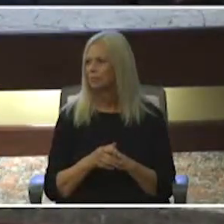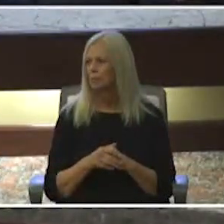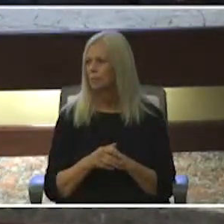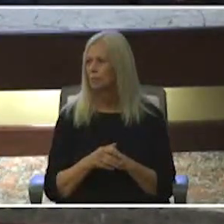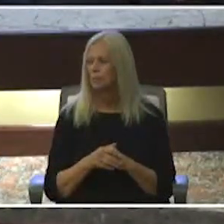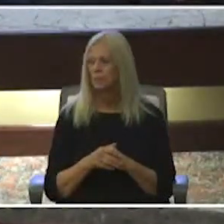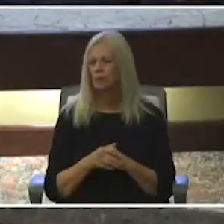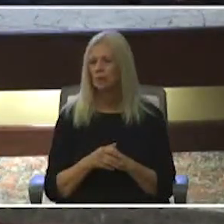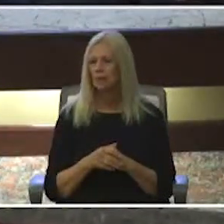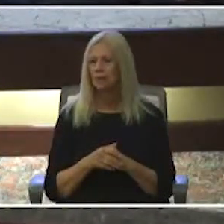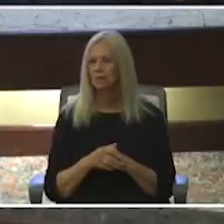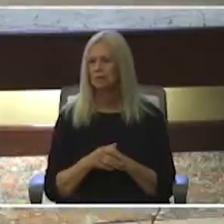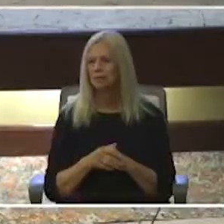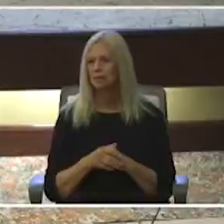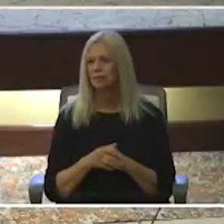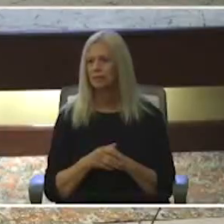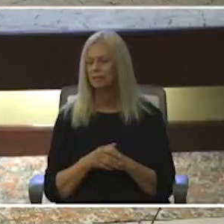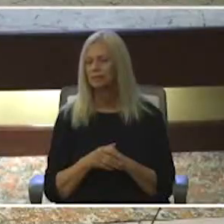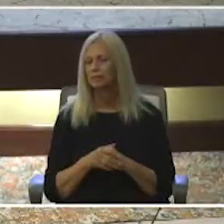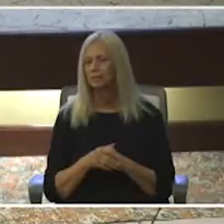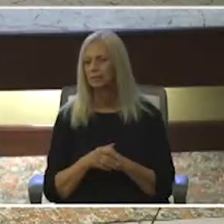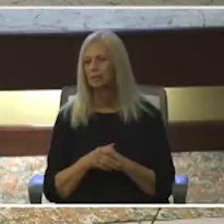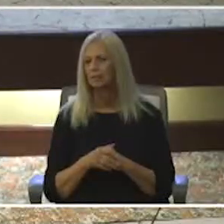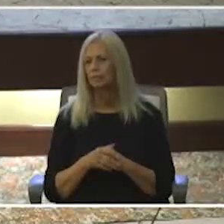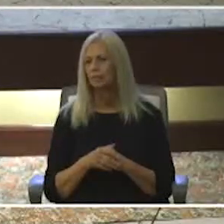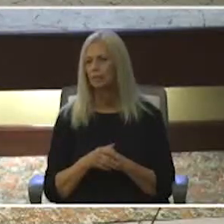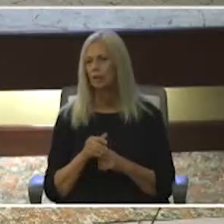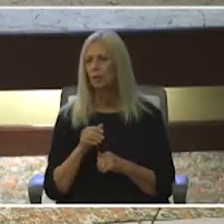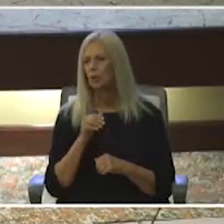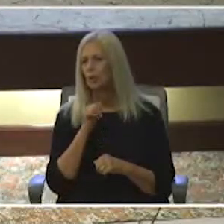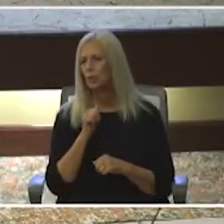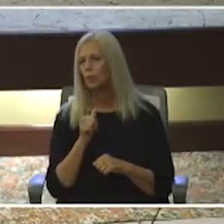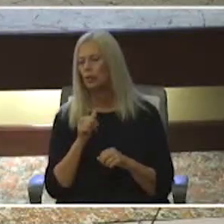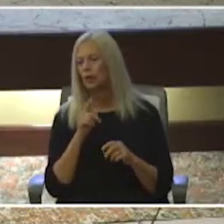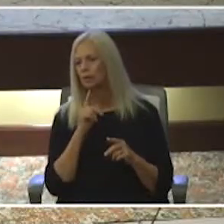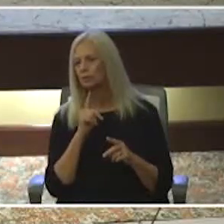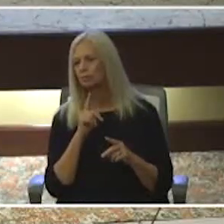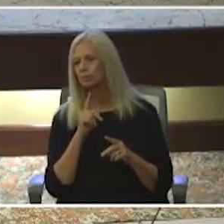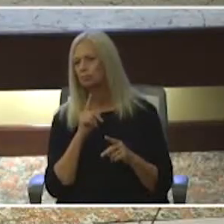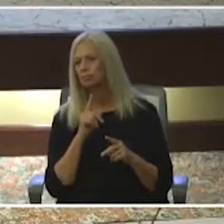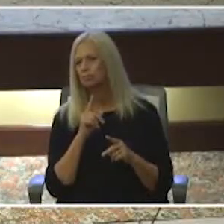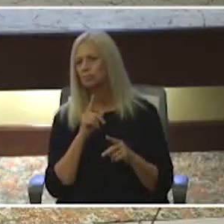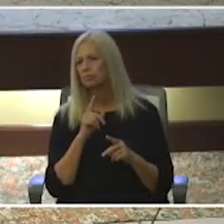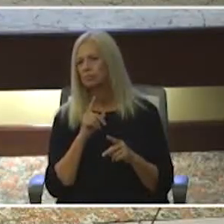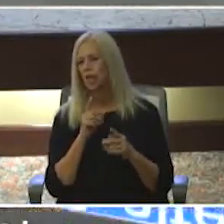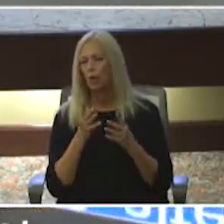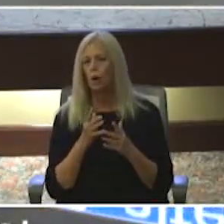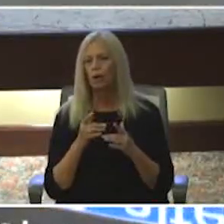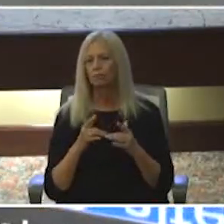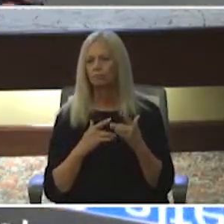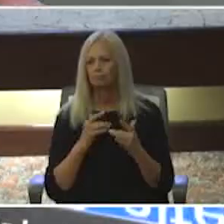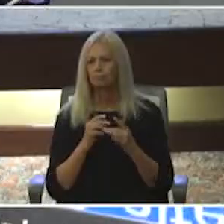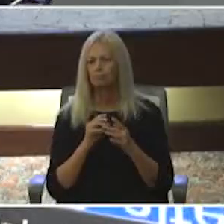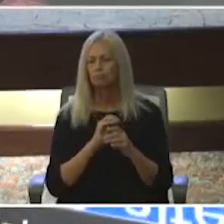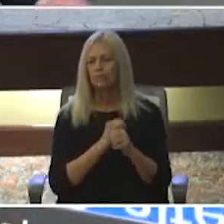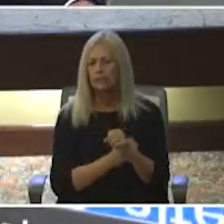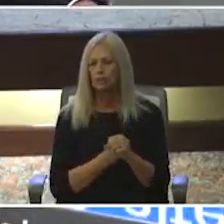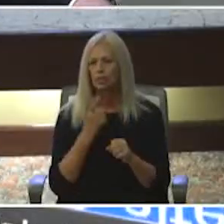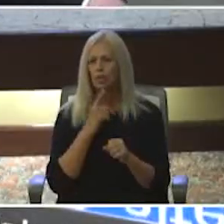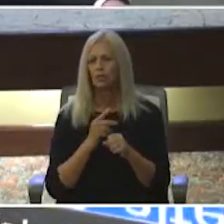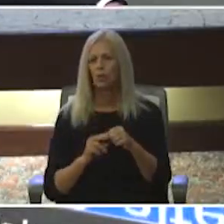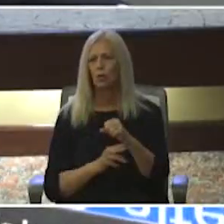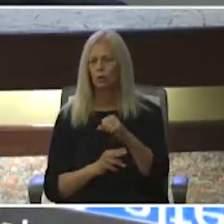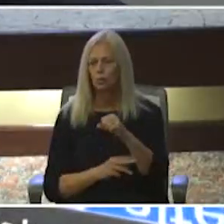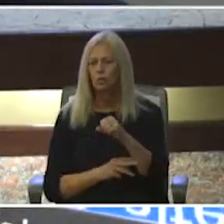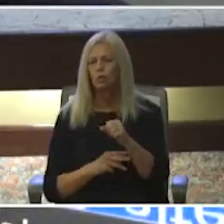this beautiful bridge and this beautiful fountain, but we're not putting in the overlook maybe. So, but I want the energy of this beautiful bridge to